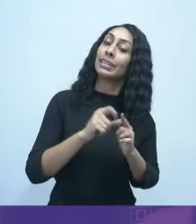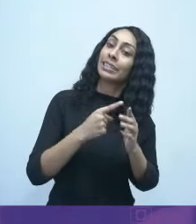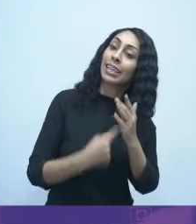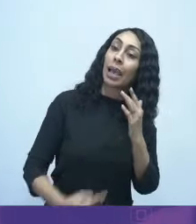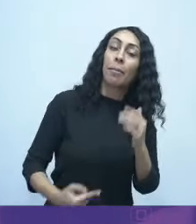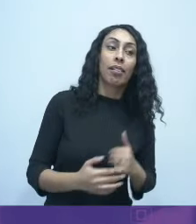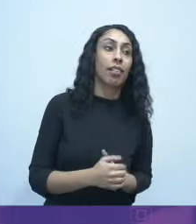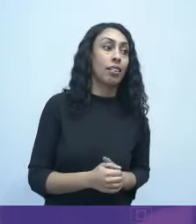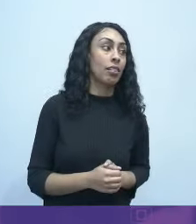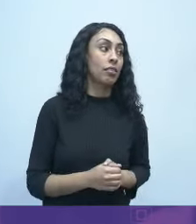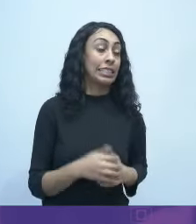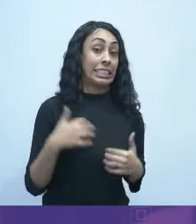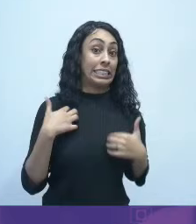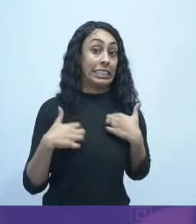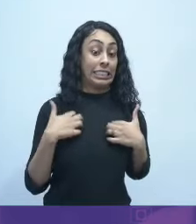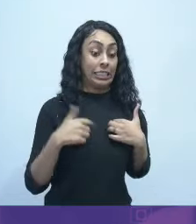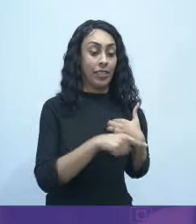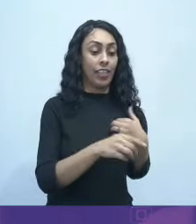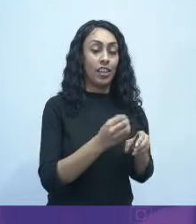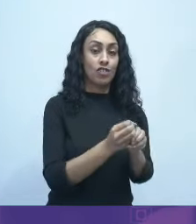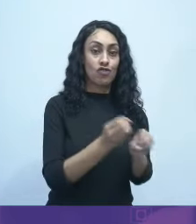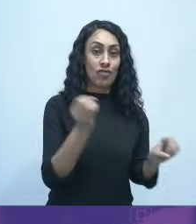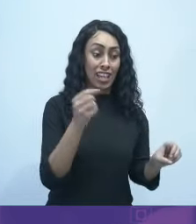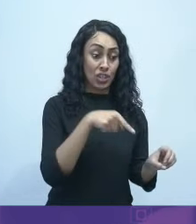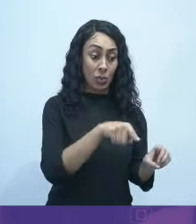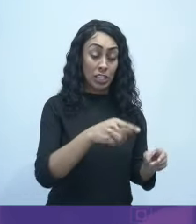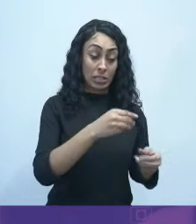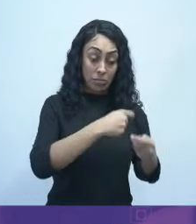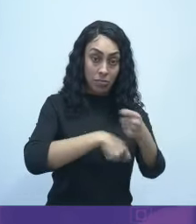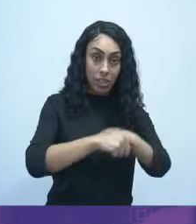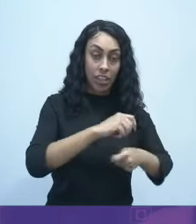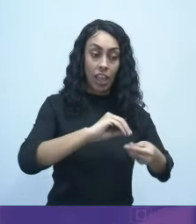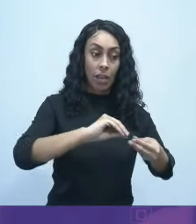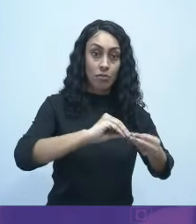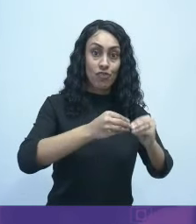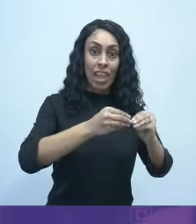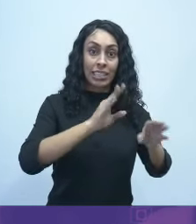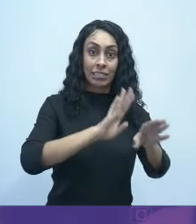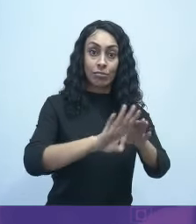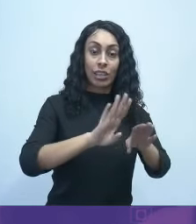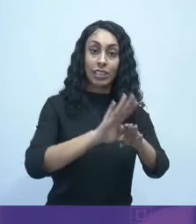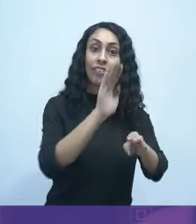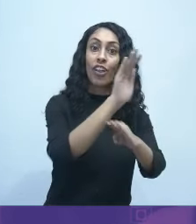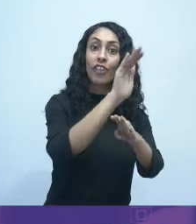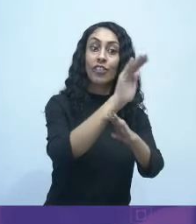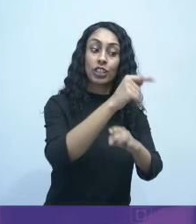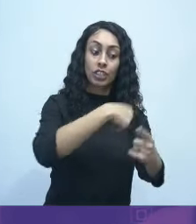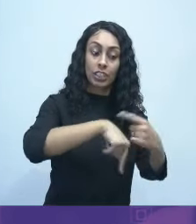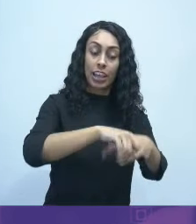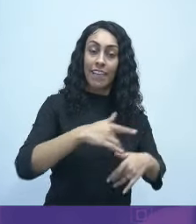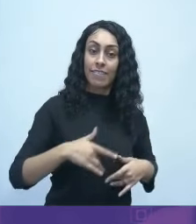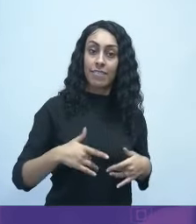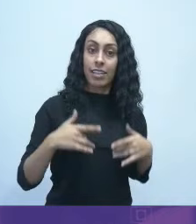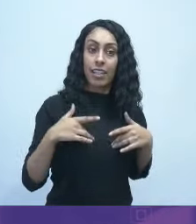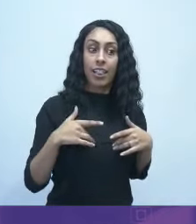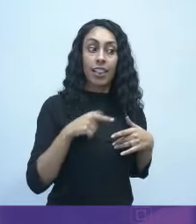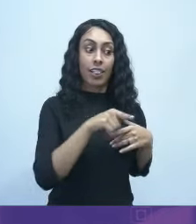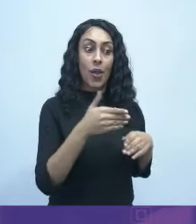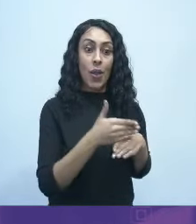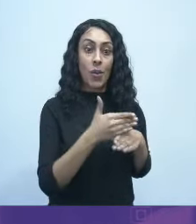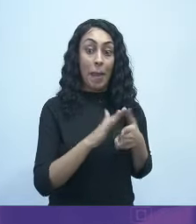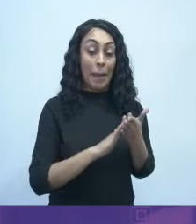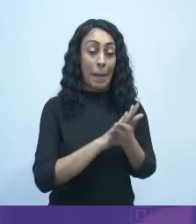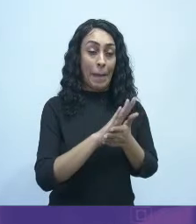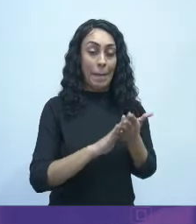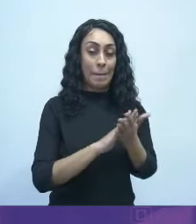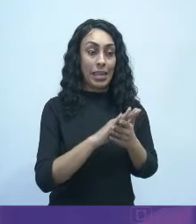exciting is that our graduates are the creative practitioners and cultural leaders of the future, and we feel that, that this work will mean